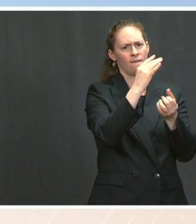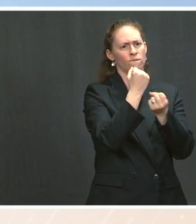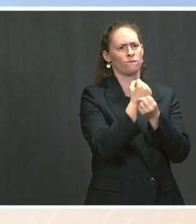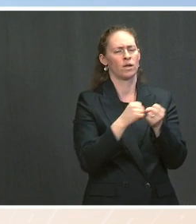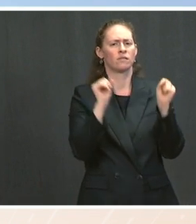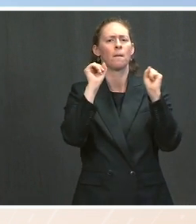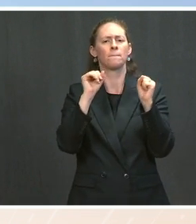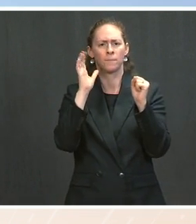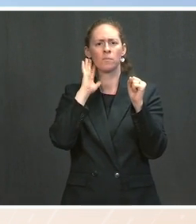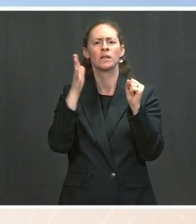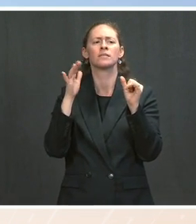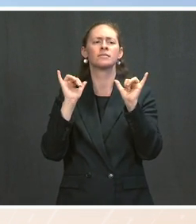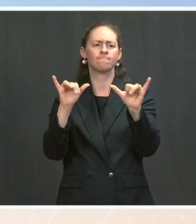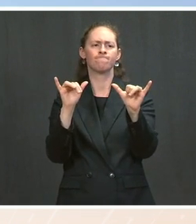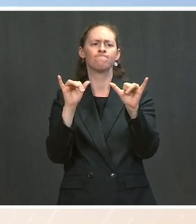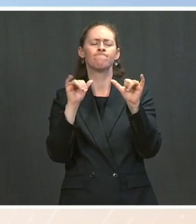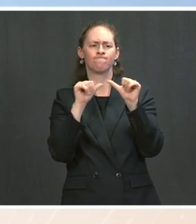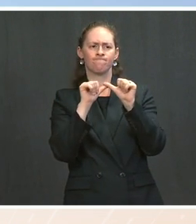home, finally,